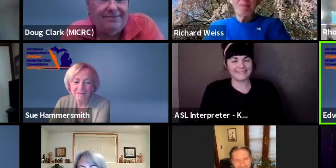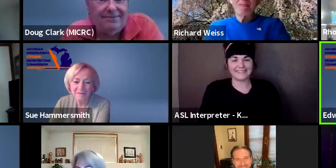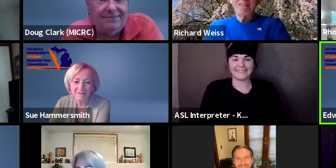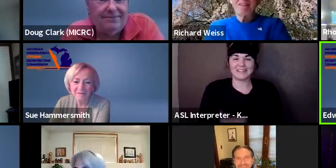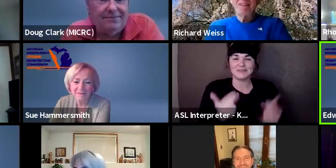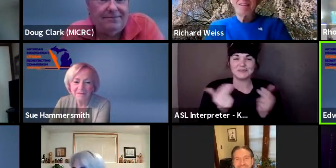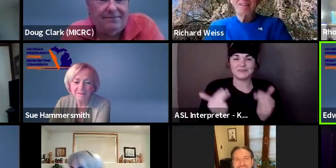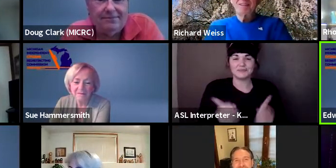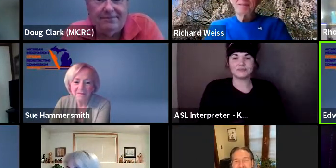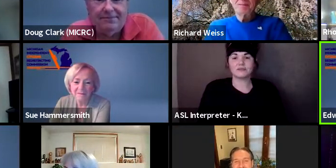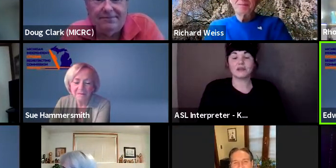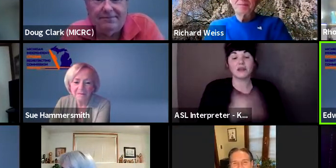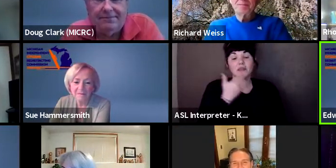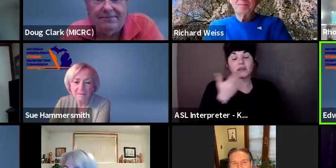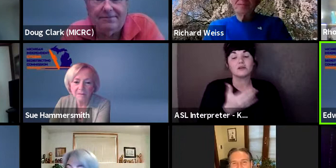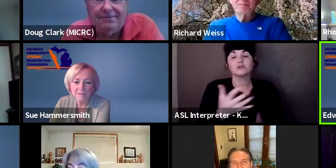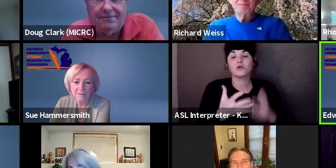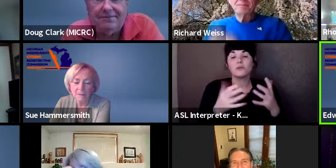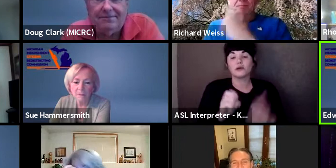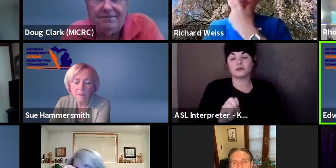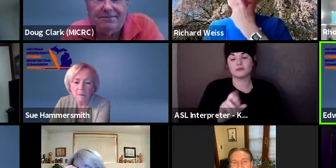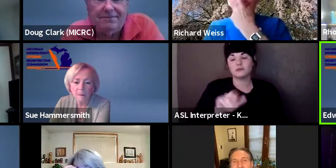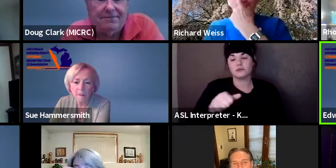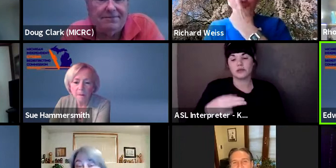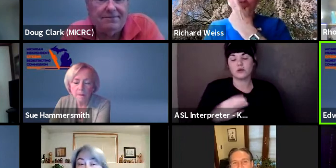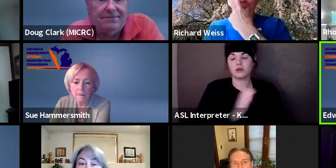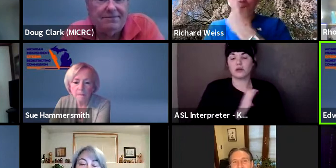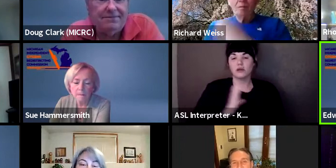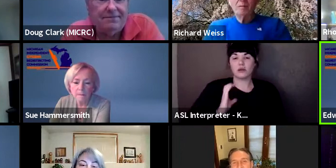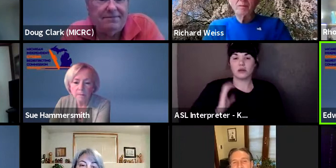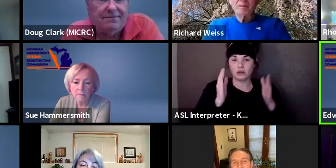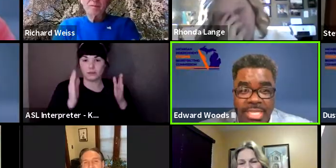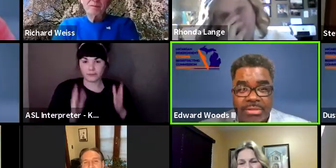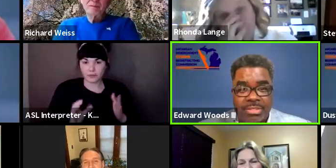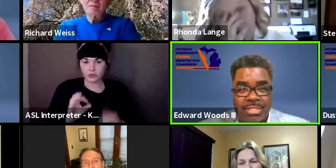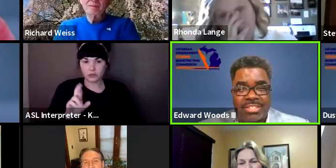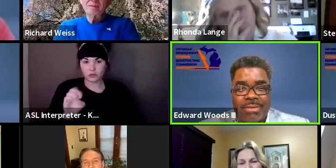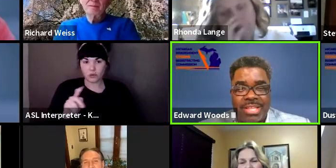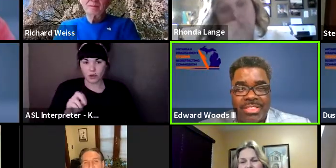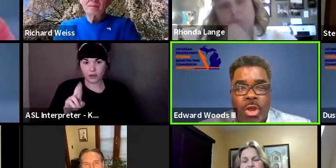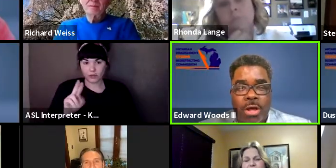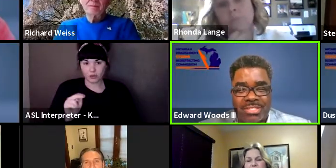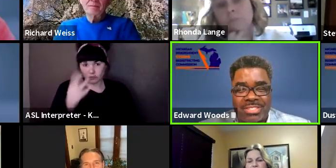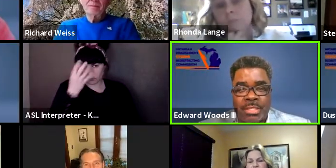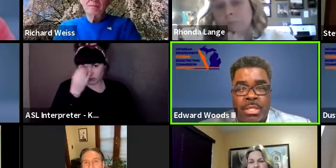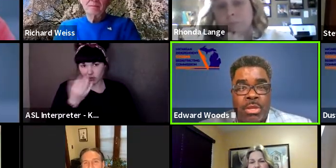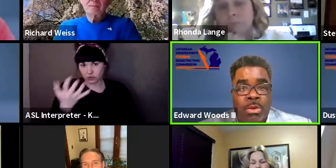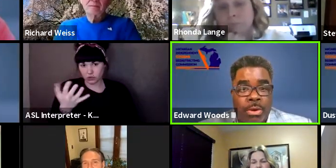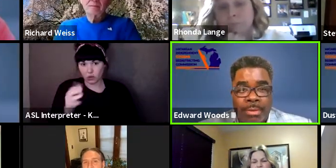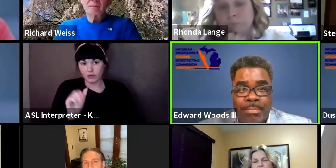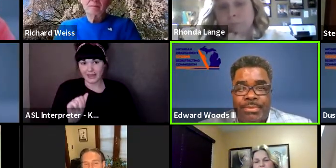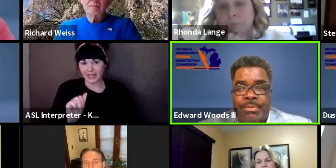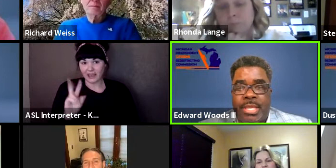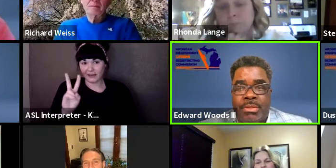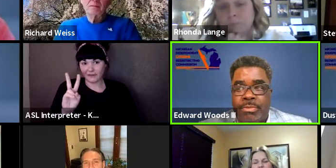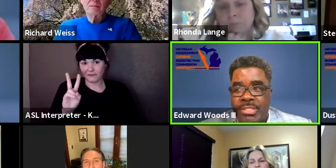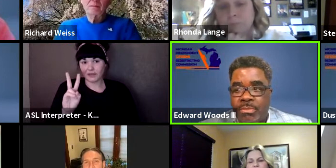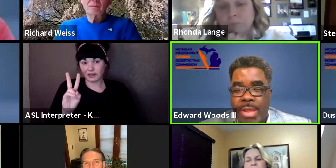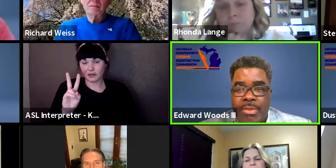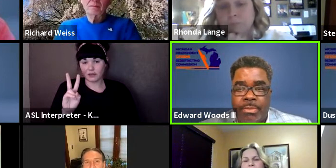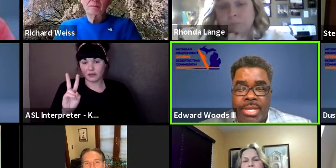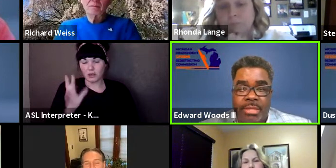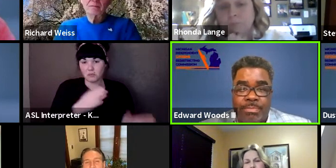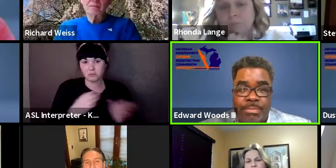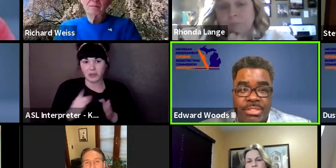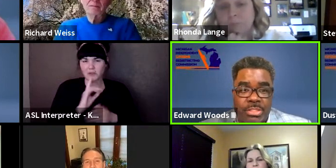Thank you so much, Sarah. And Commissioner Rothhorn, just so you know, the AV specs for this are very detailed. That's why the costs were up. And the